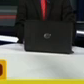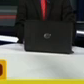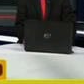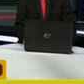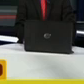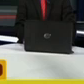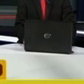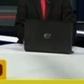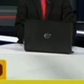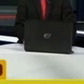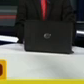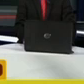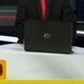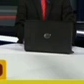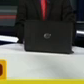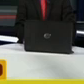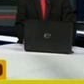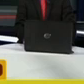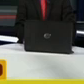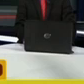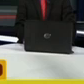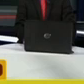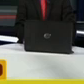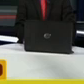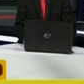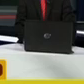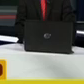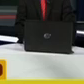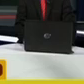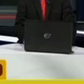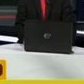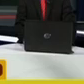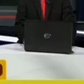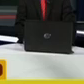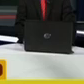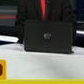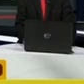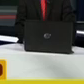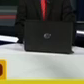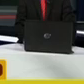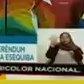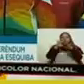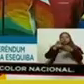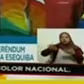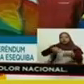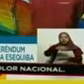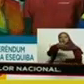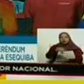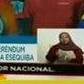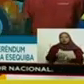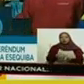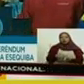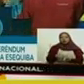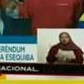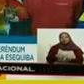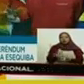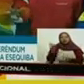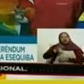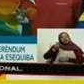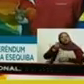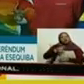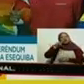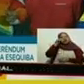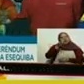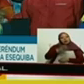Argentina. That came as very tough news. But we've seen big victories